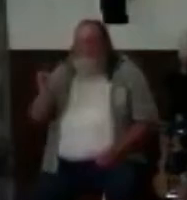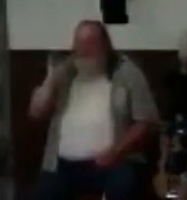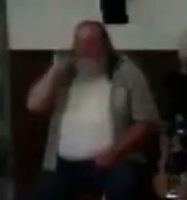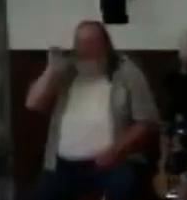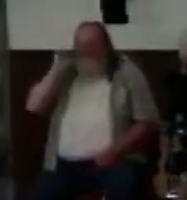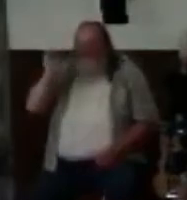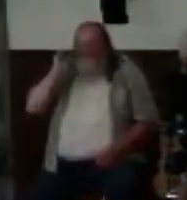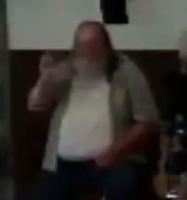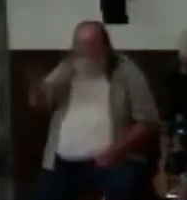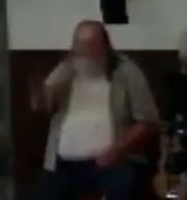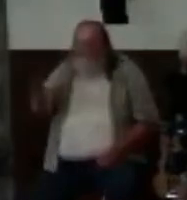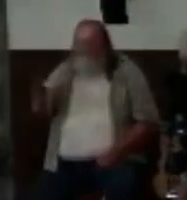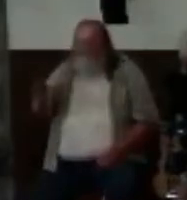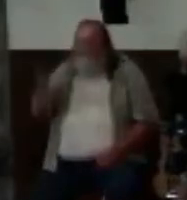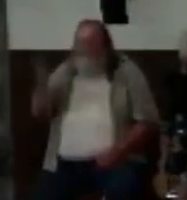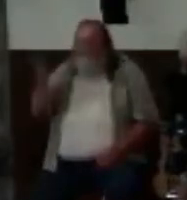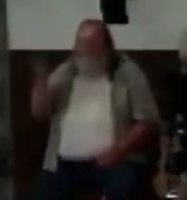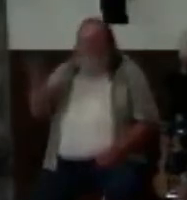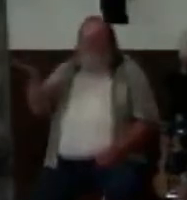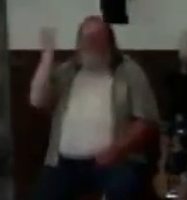Did you hear them?